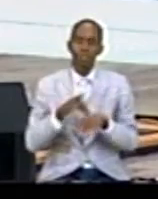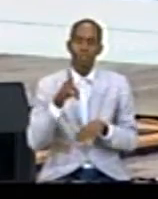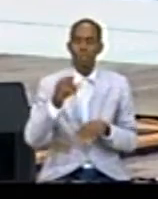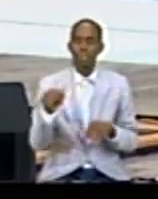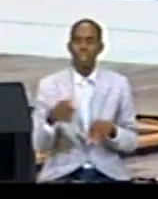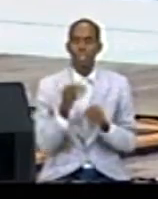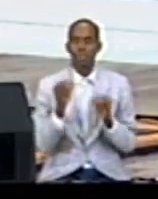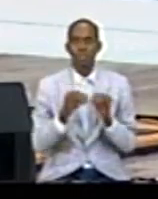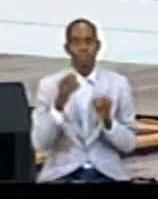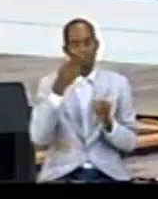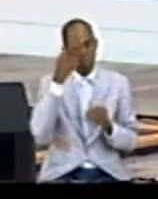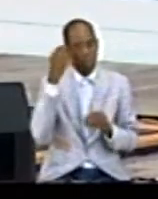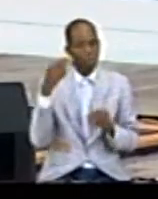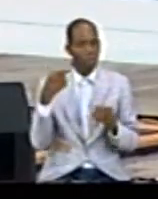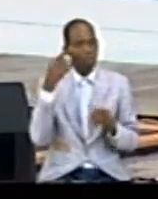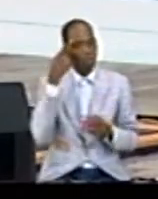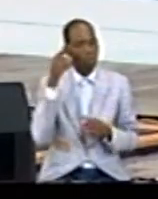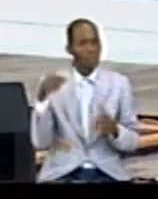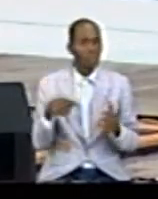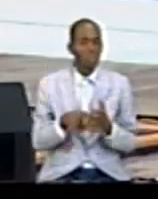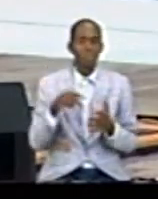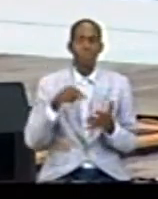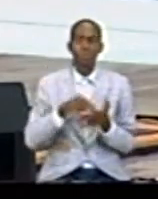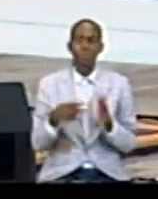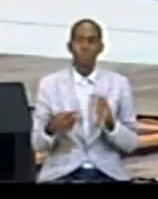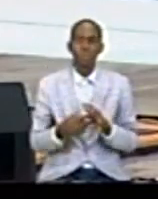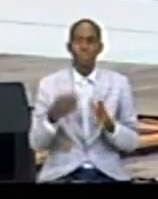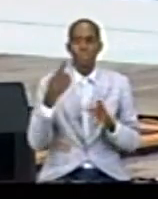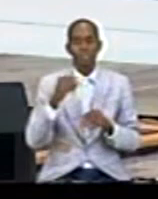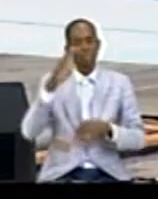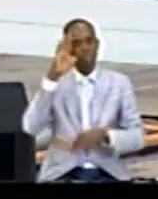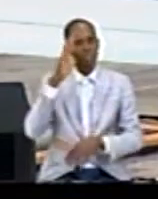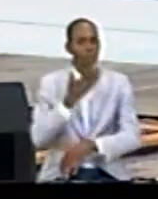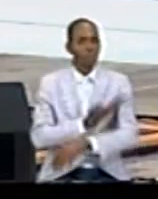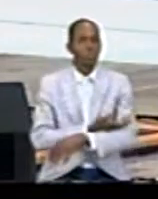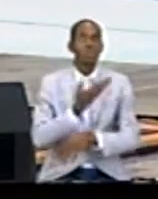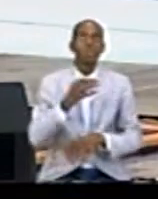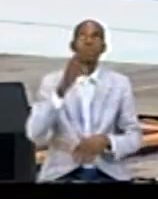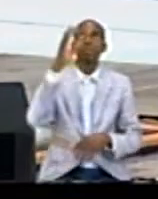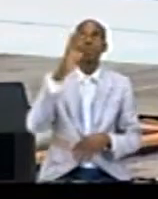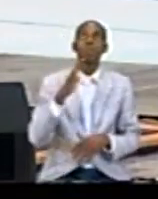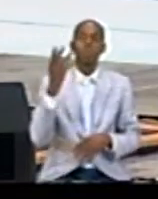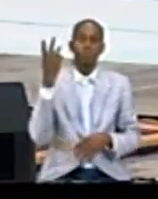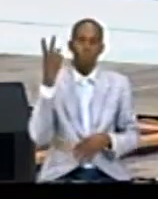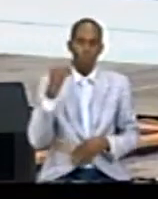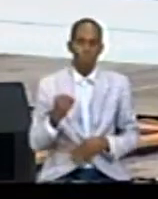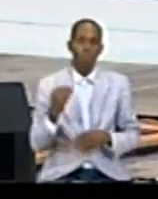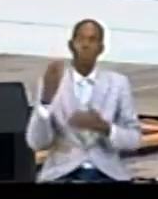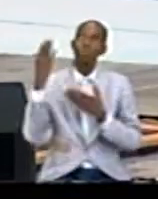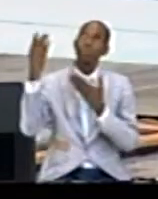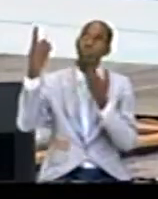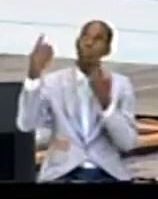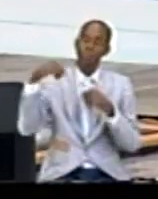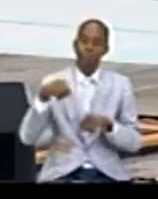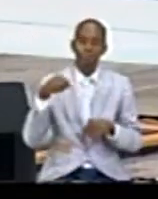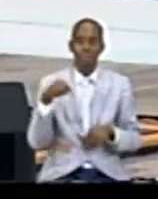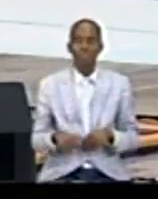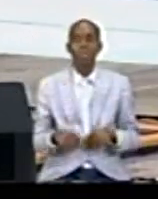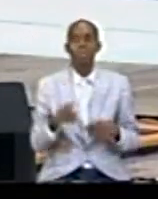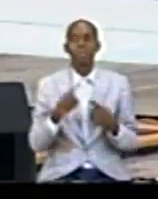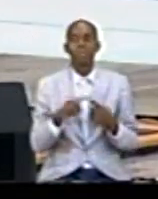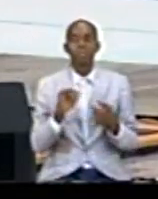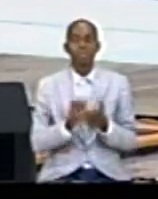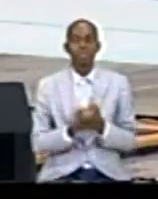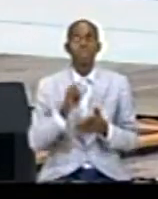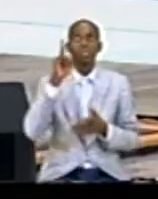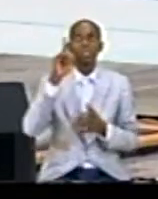Because for this purpose, the Son of God was manifested, that he might